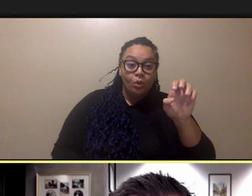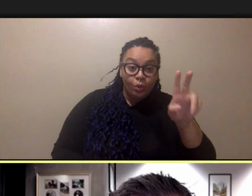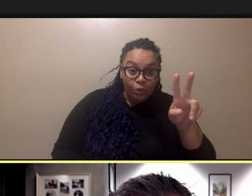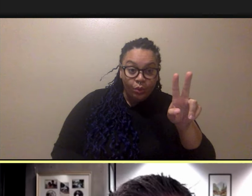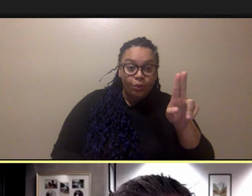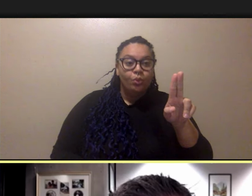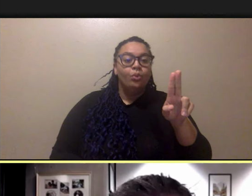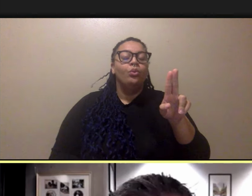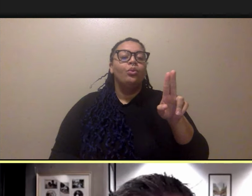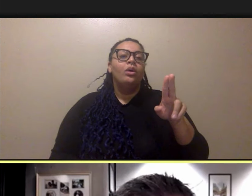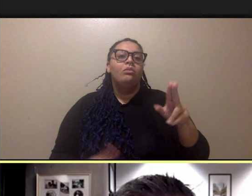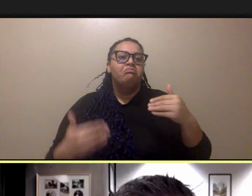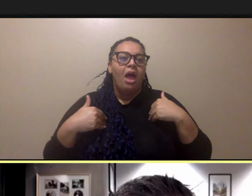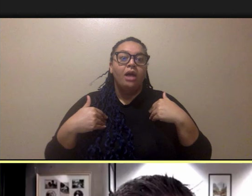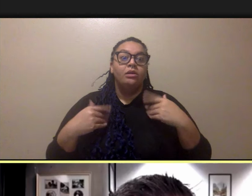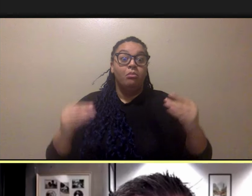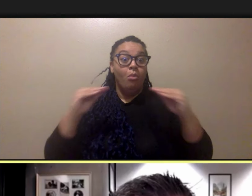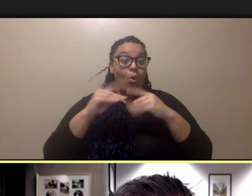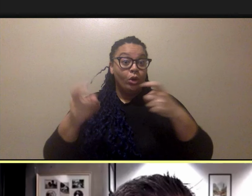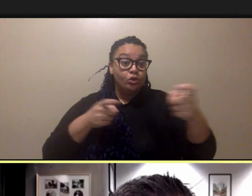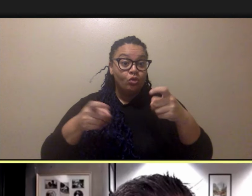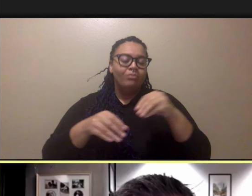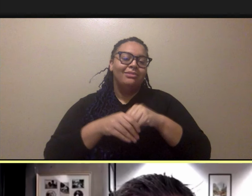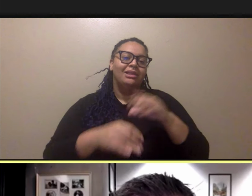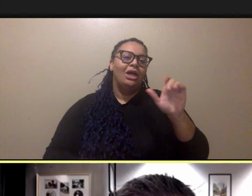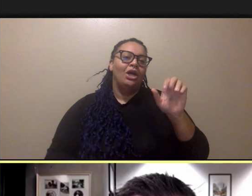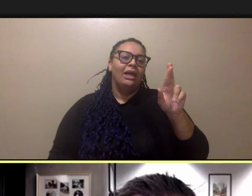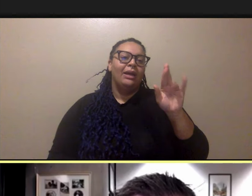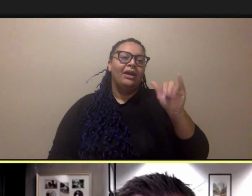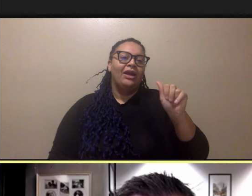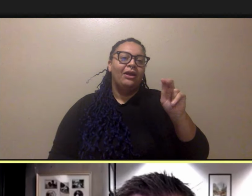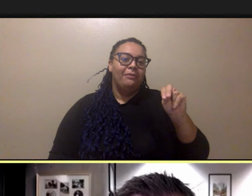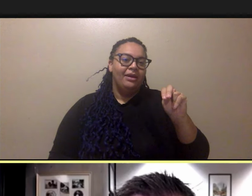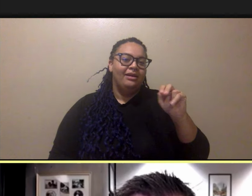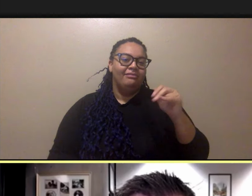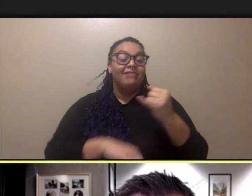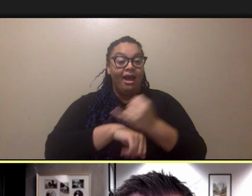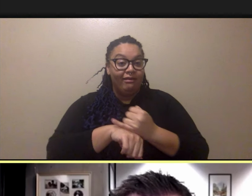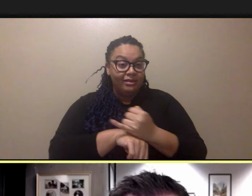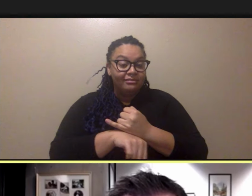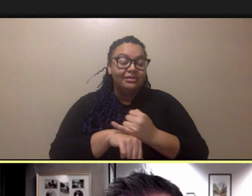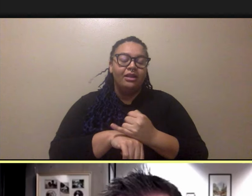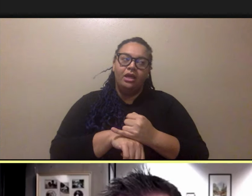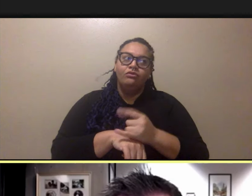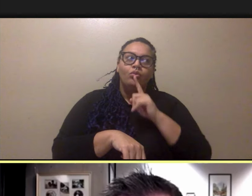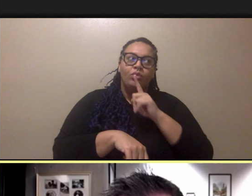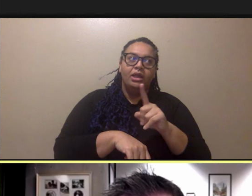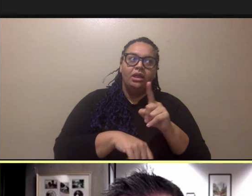had more complete control was in the Caribbean islands. That was where they had successfully depopulated most of the natives.